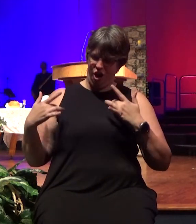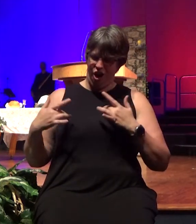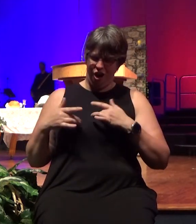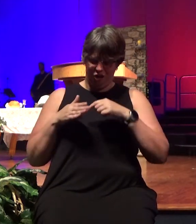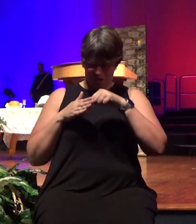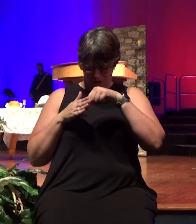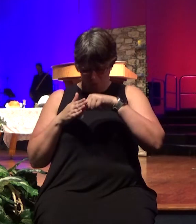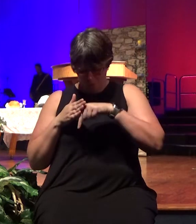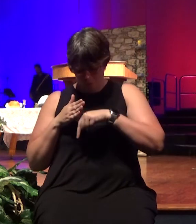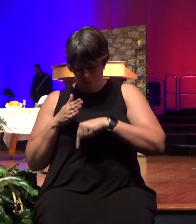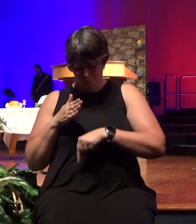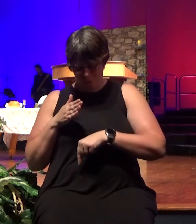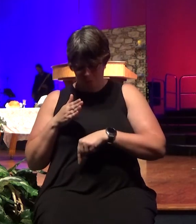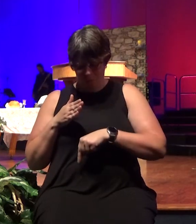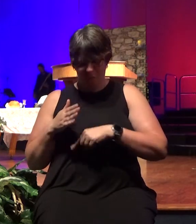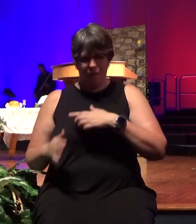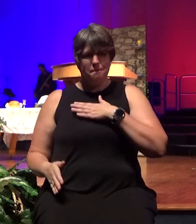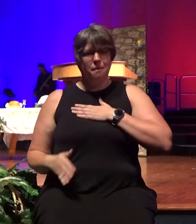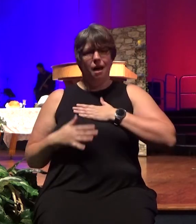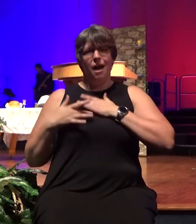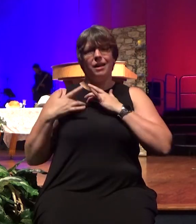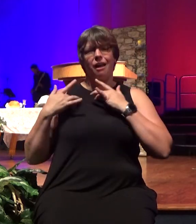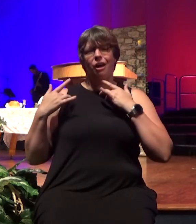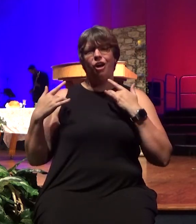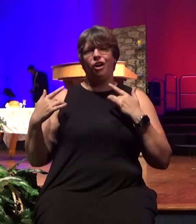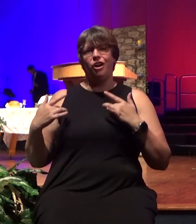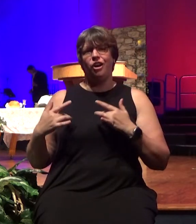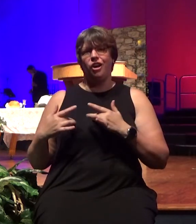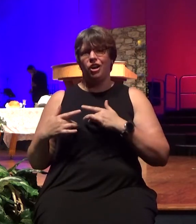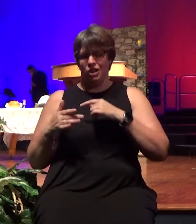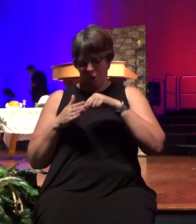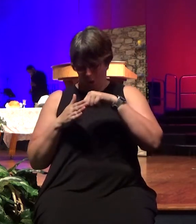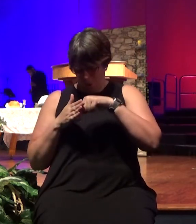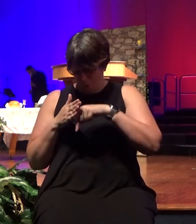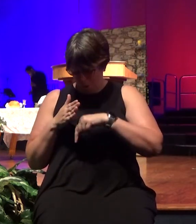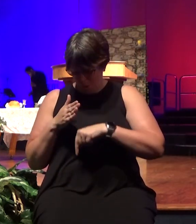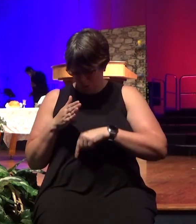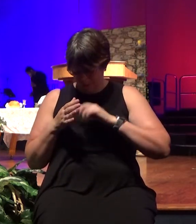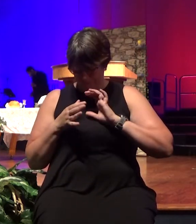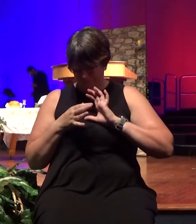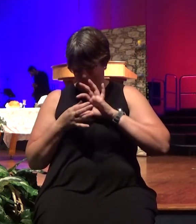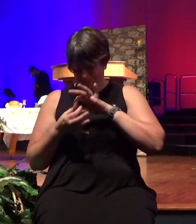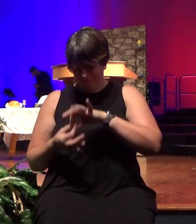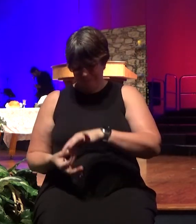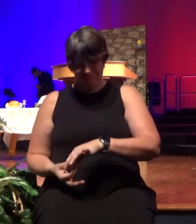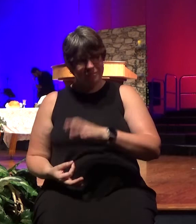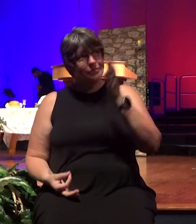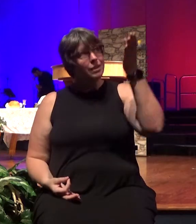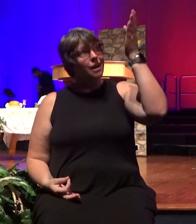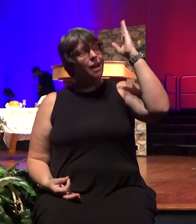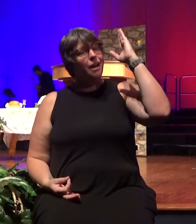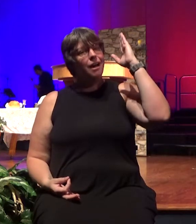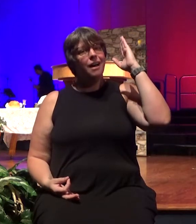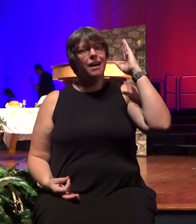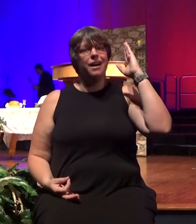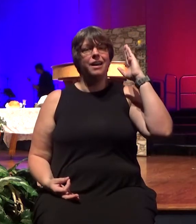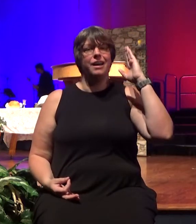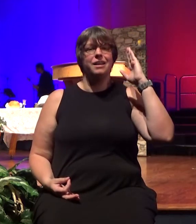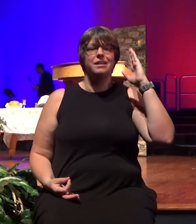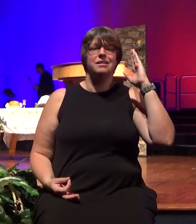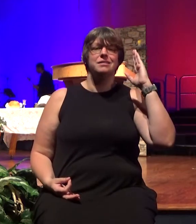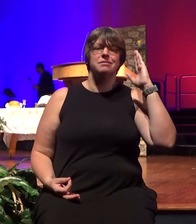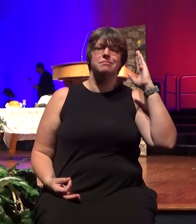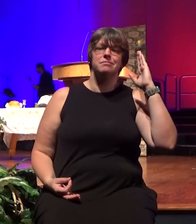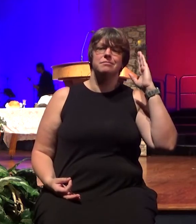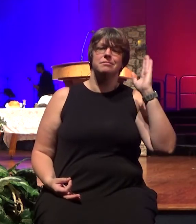For this blessed truth within us, may we give thanks, and let it be and become. And so it is. Amen.